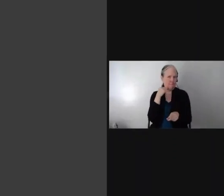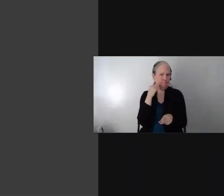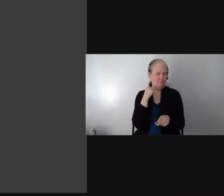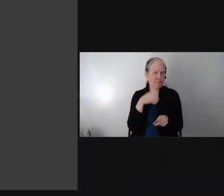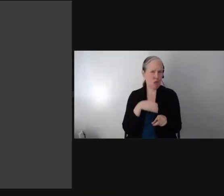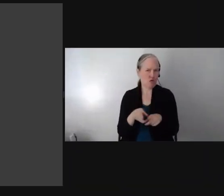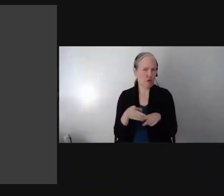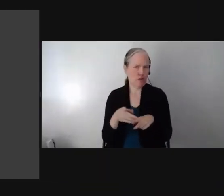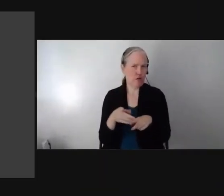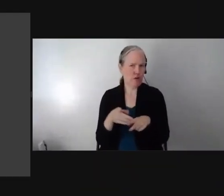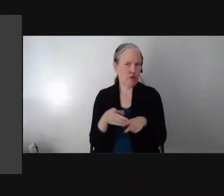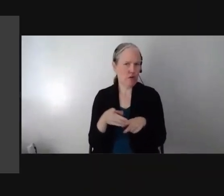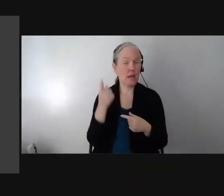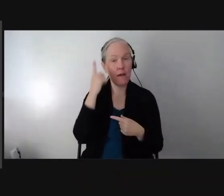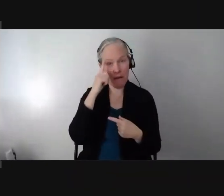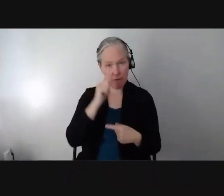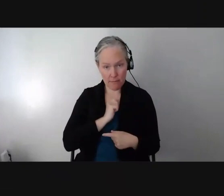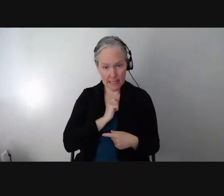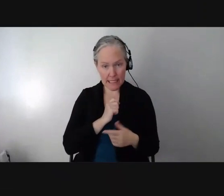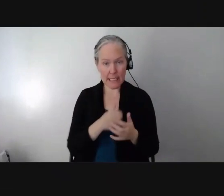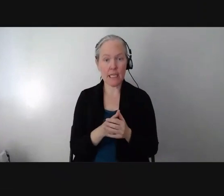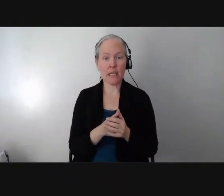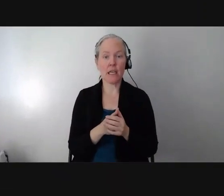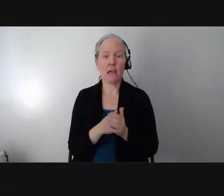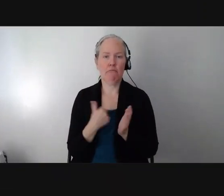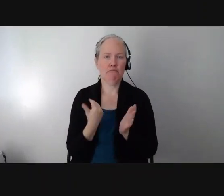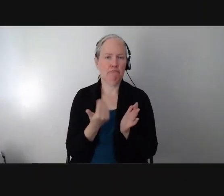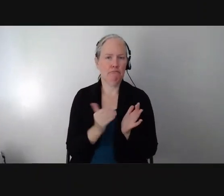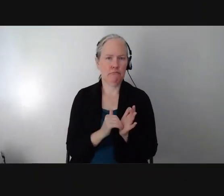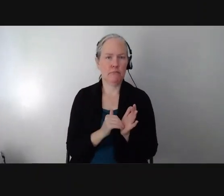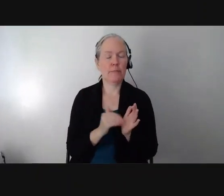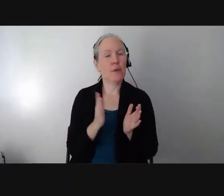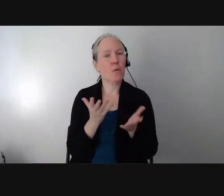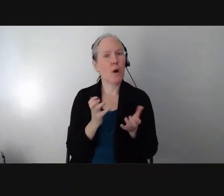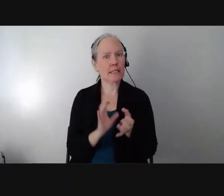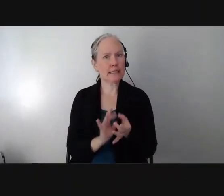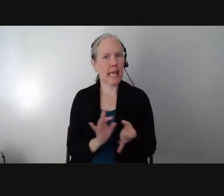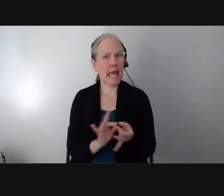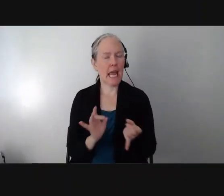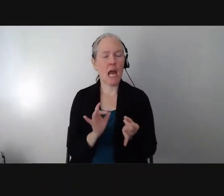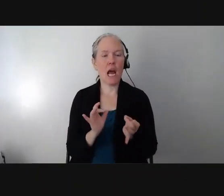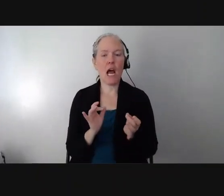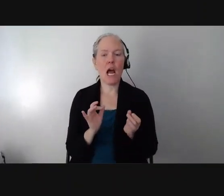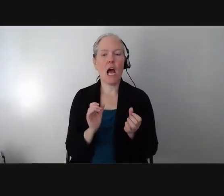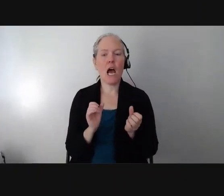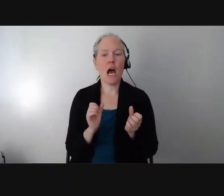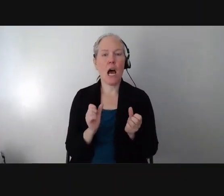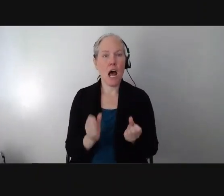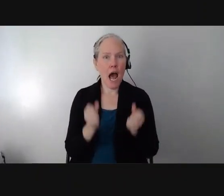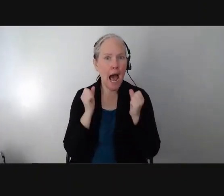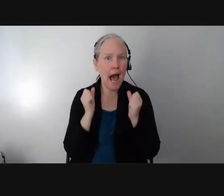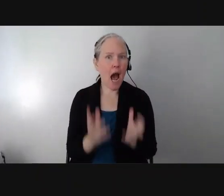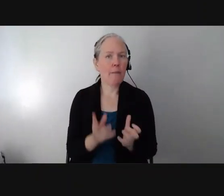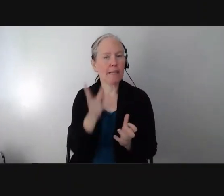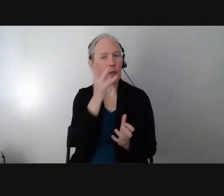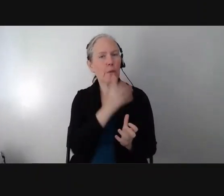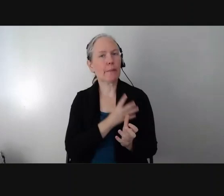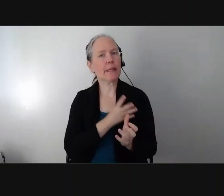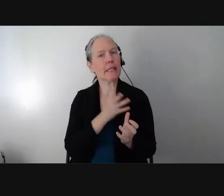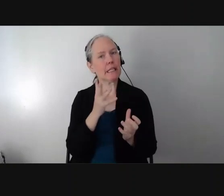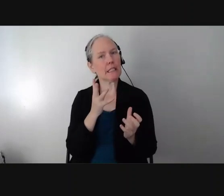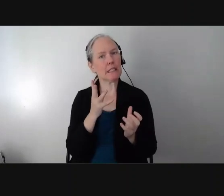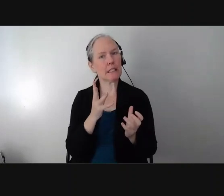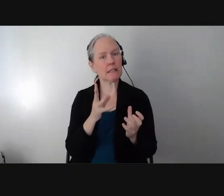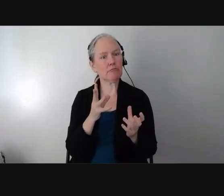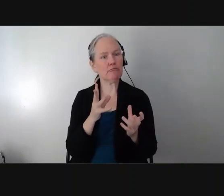will say, again, just the number of women that are in positions